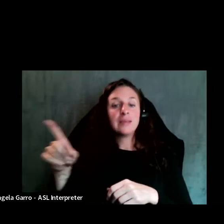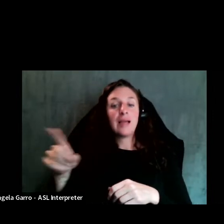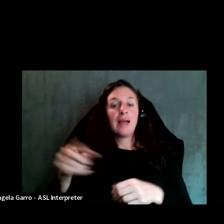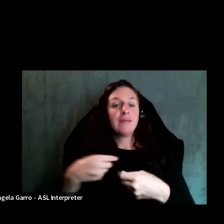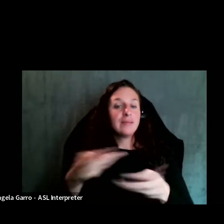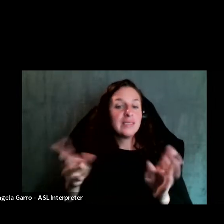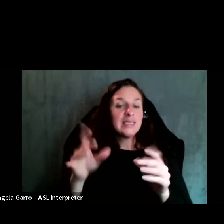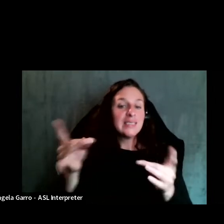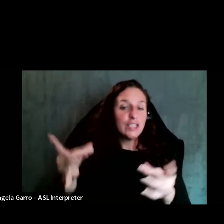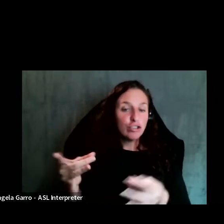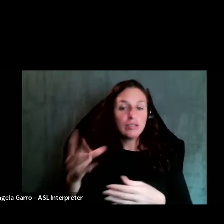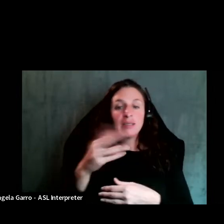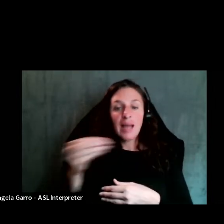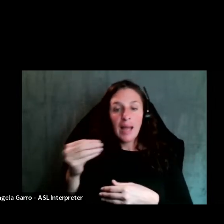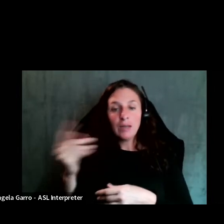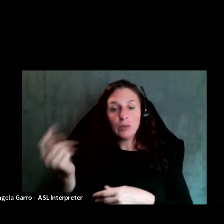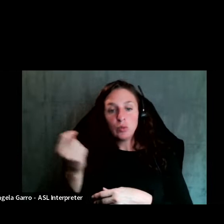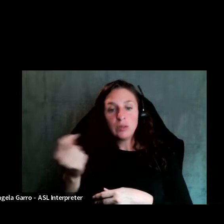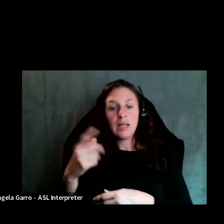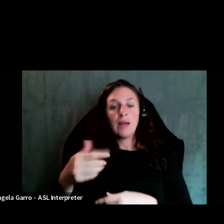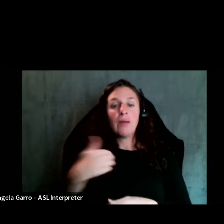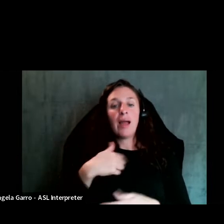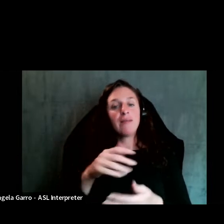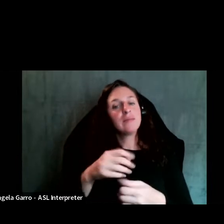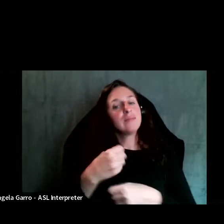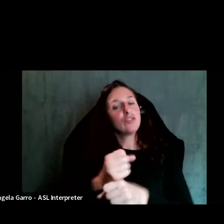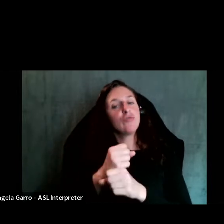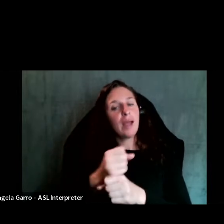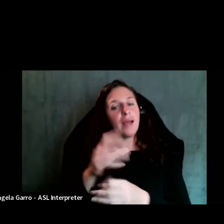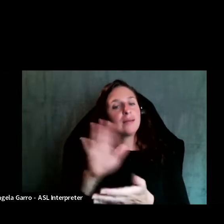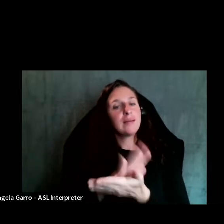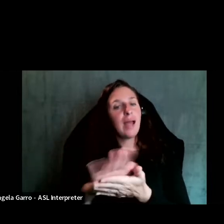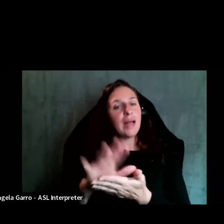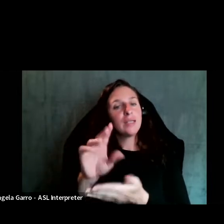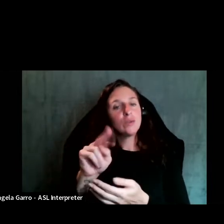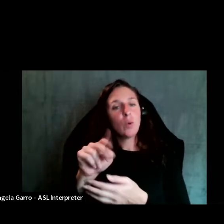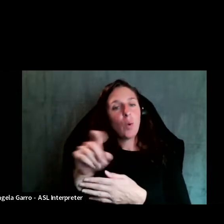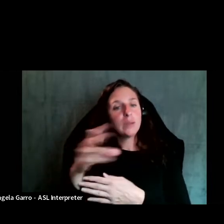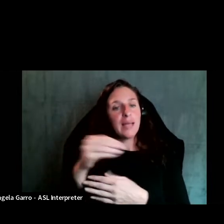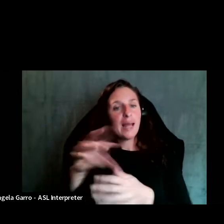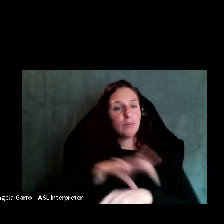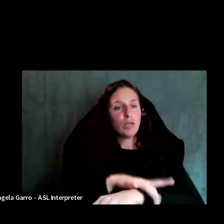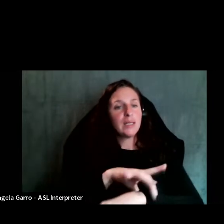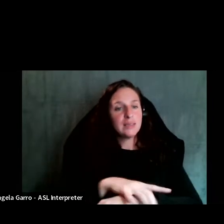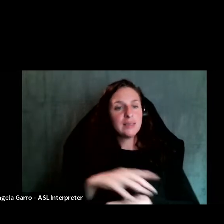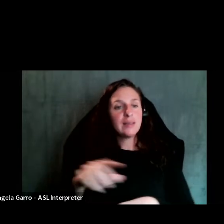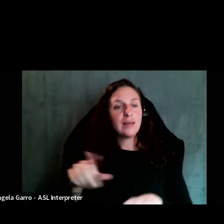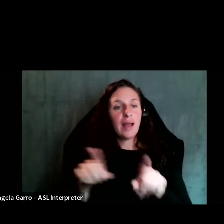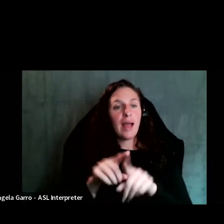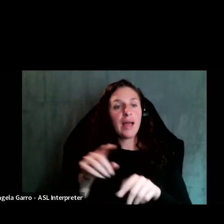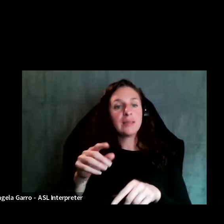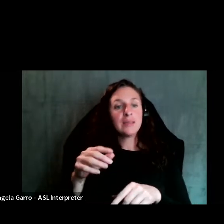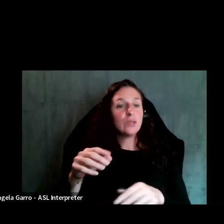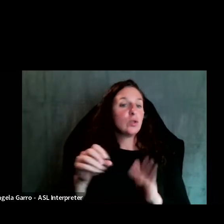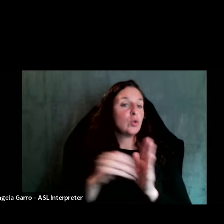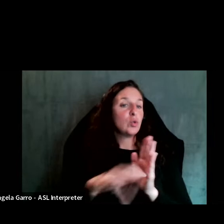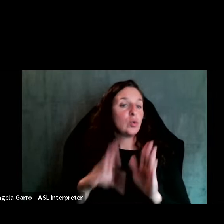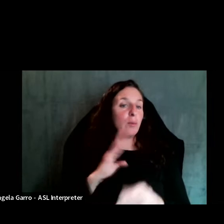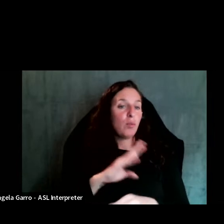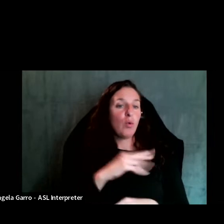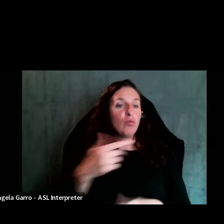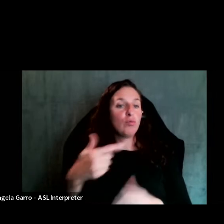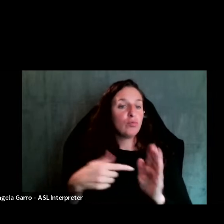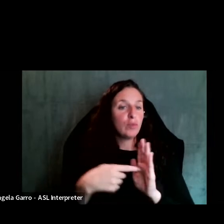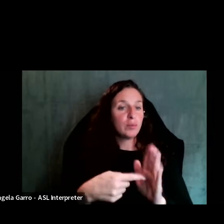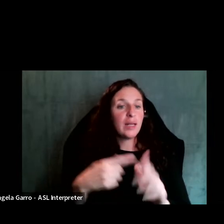and for the following days, there were supplies to create kindness notes and bracelets. And as a student board representative, what we've been doing